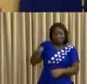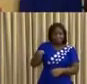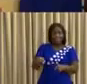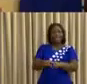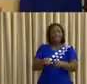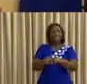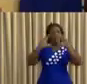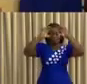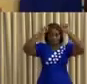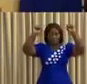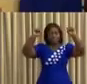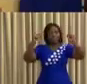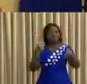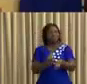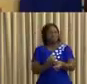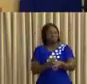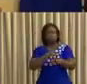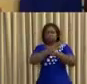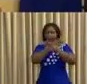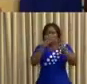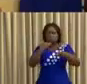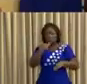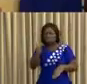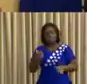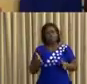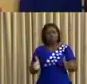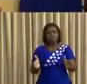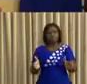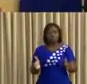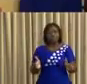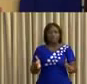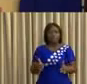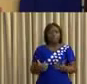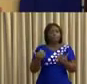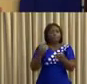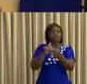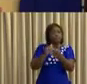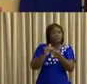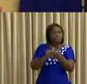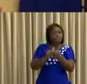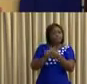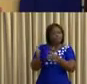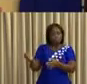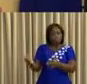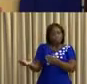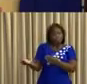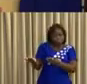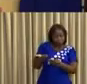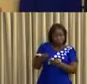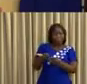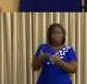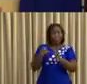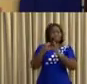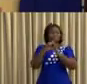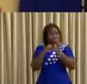republic. There is no other way. And in order to forestall any needless constitutional